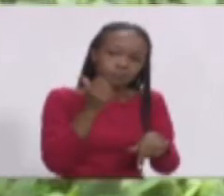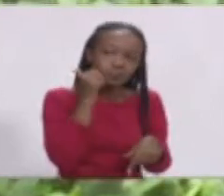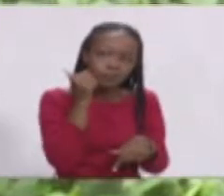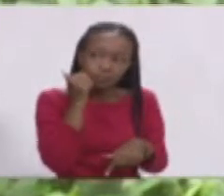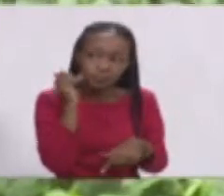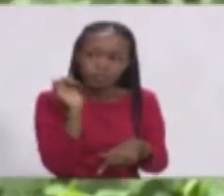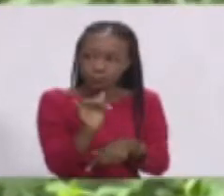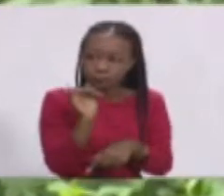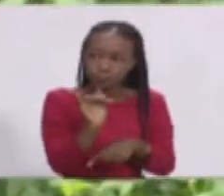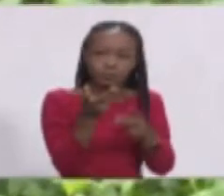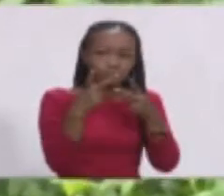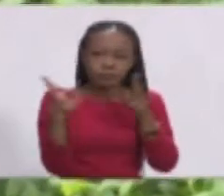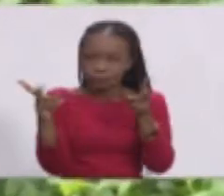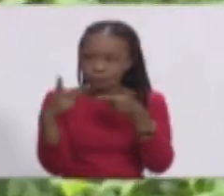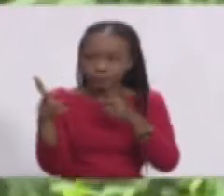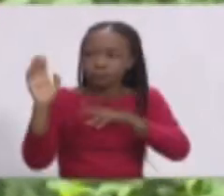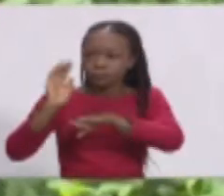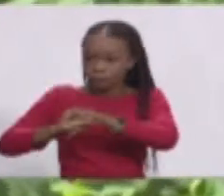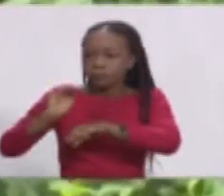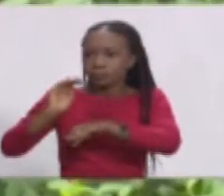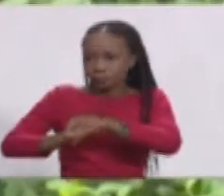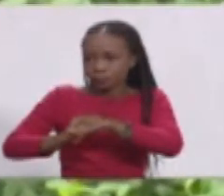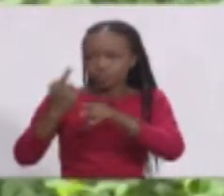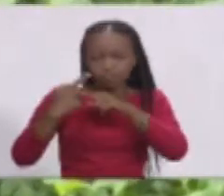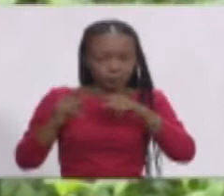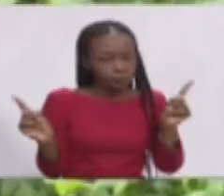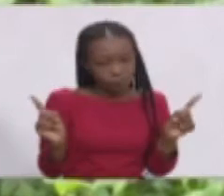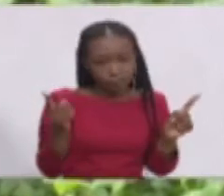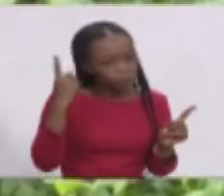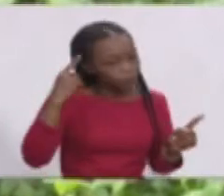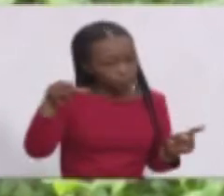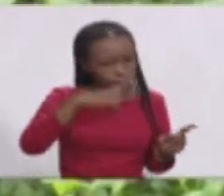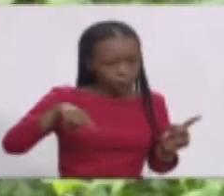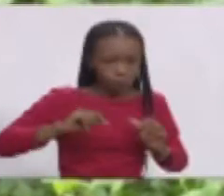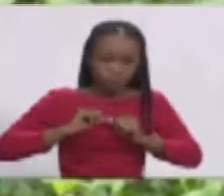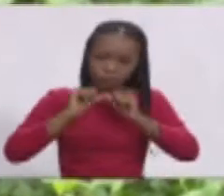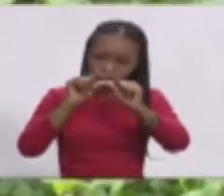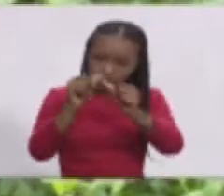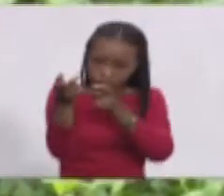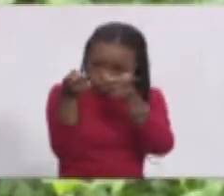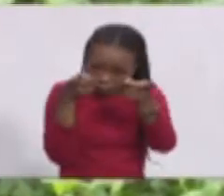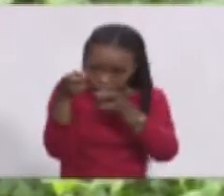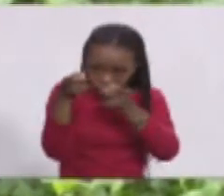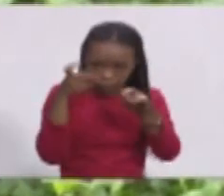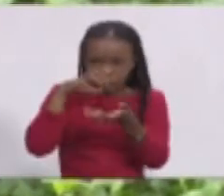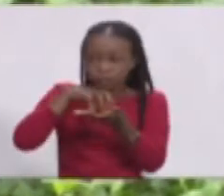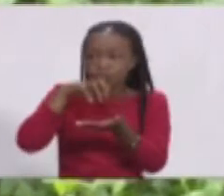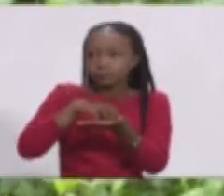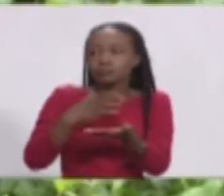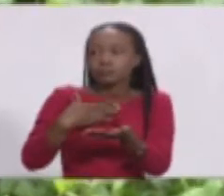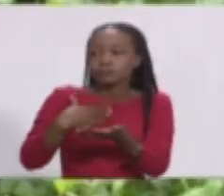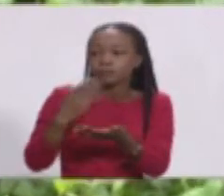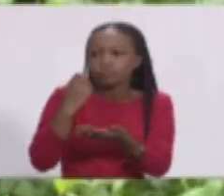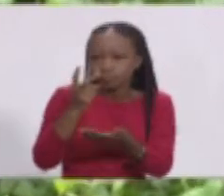I think that has been very good. But I mean, for us to continue controlling or containing the situation, we need to trace